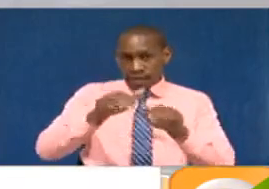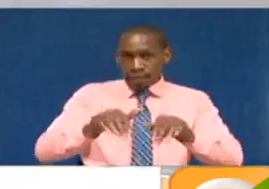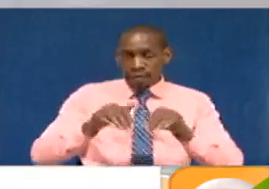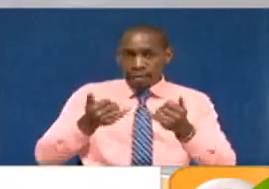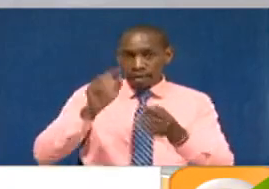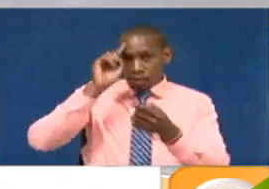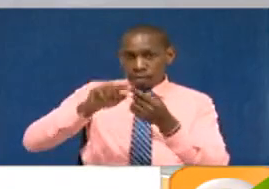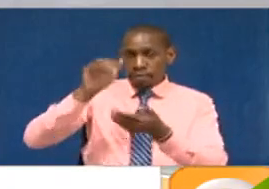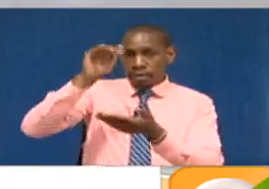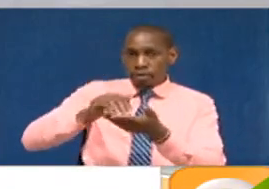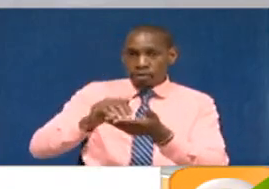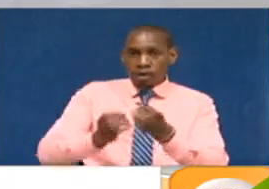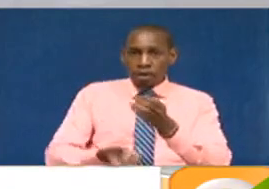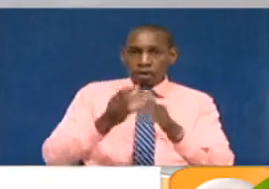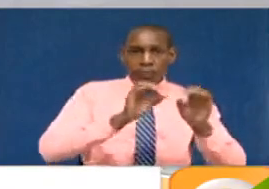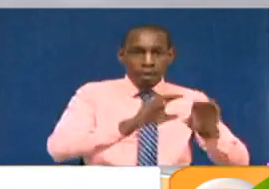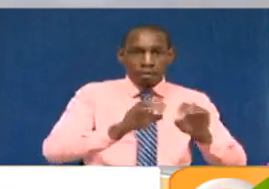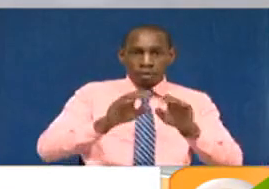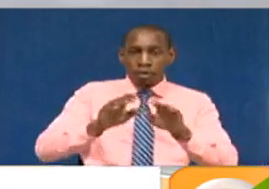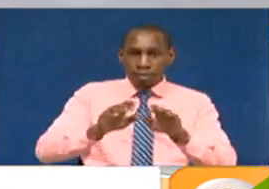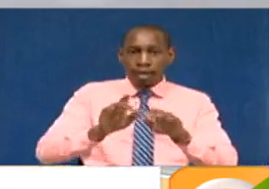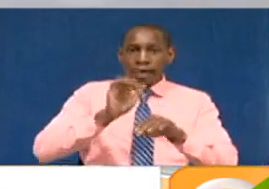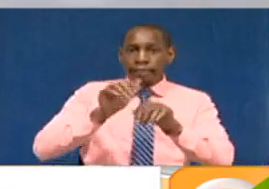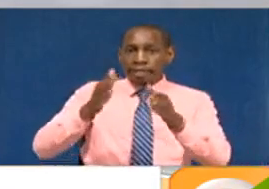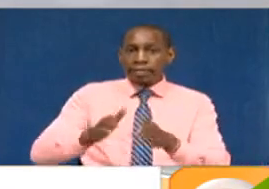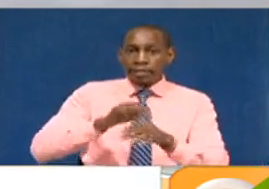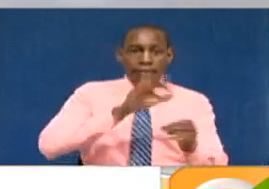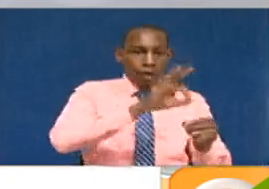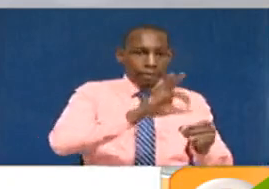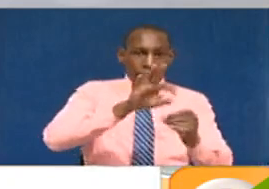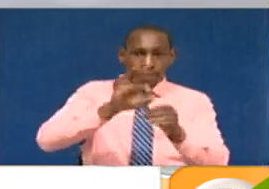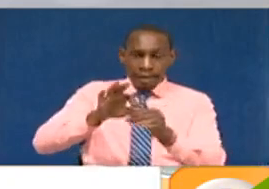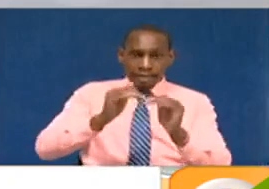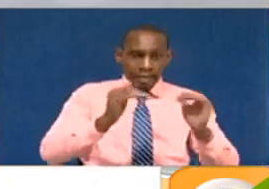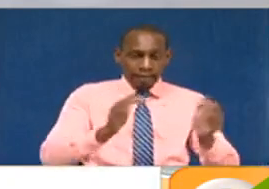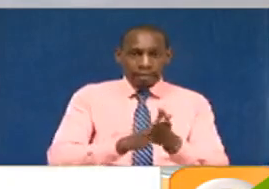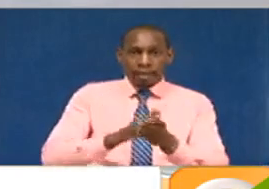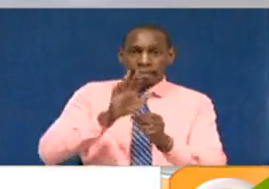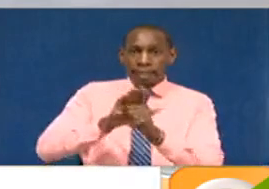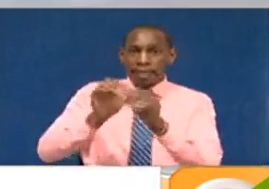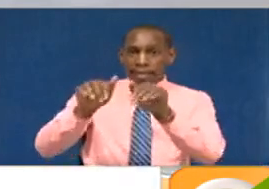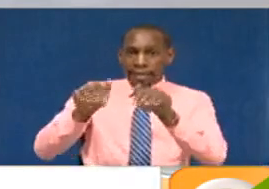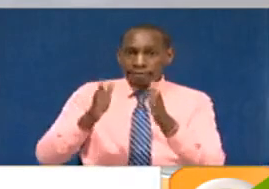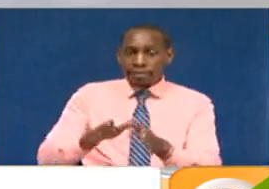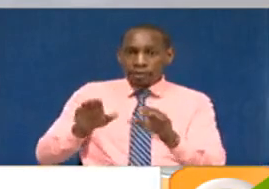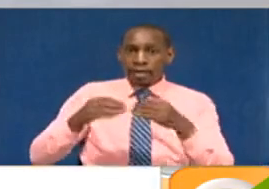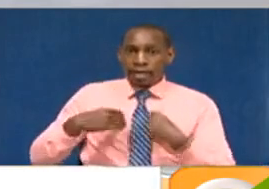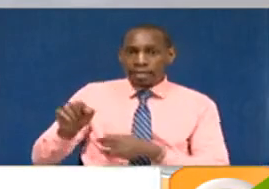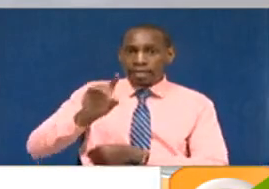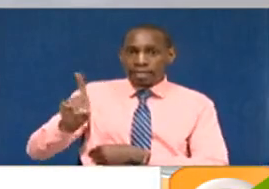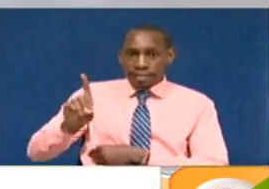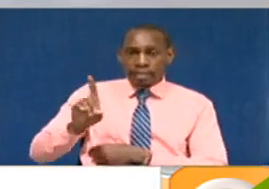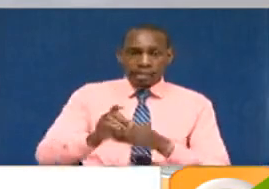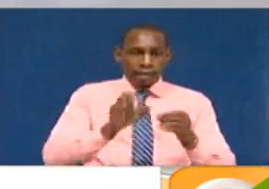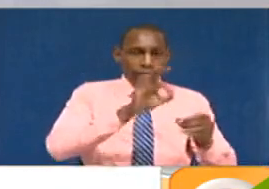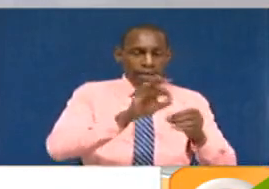in a bid to reduce crop losses encountered by some farmers during the planting stage, a number of growers are taking up seed propagation